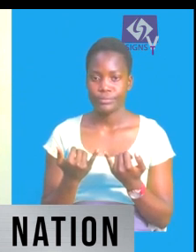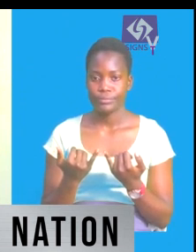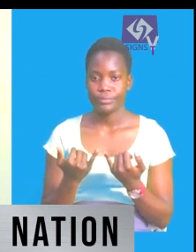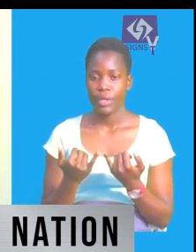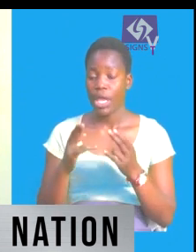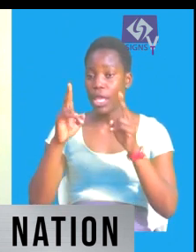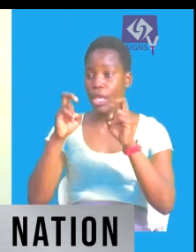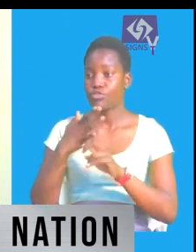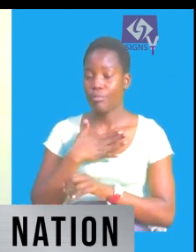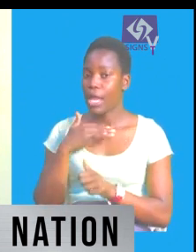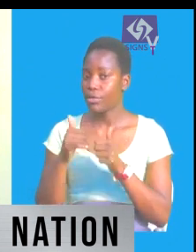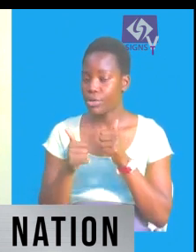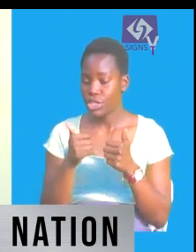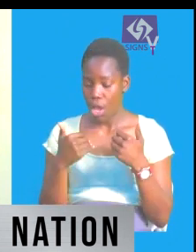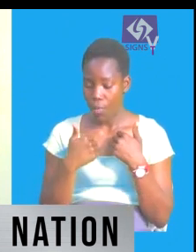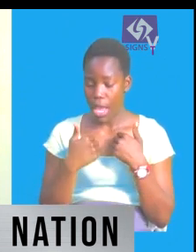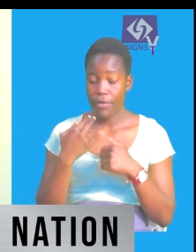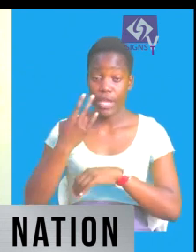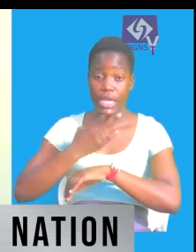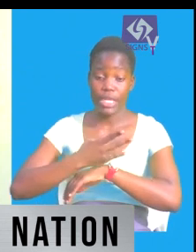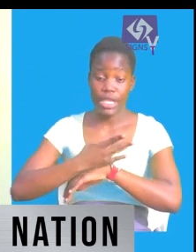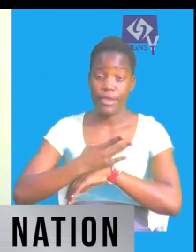my issue is this. We have NHIF.